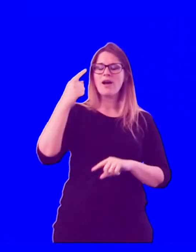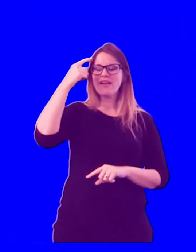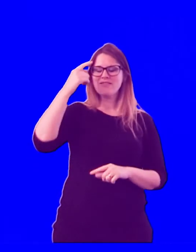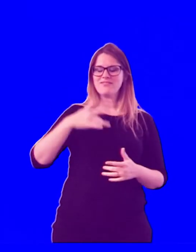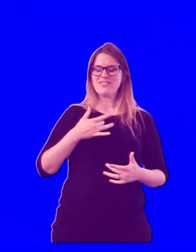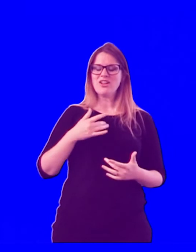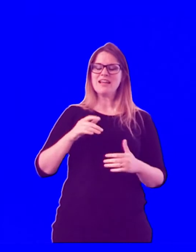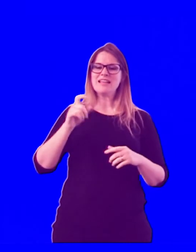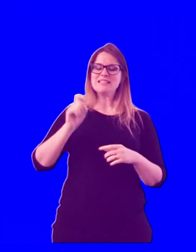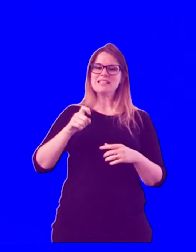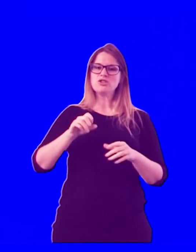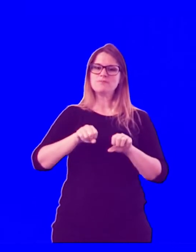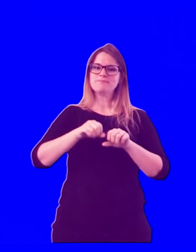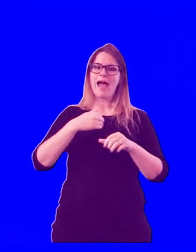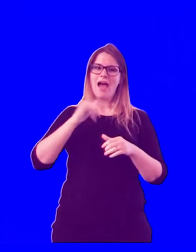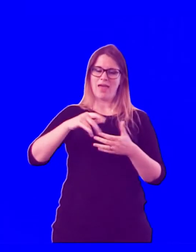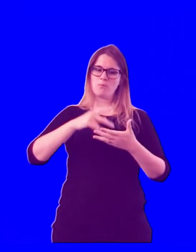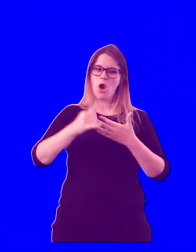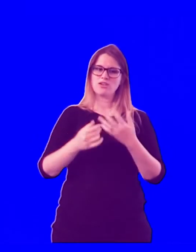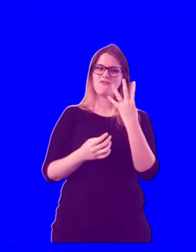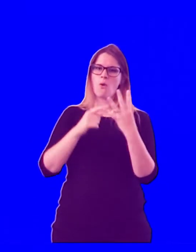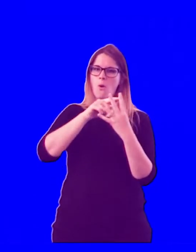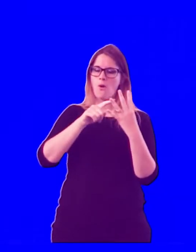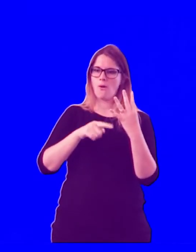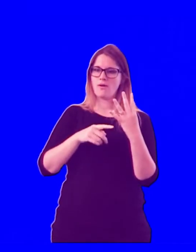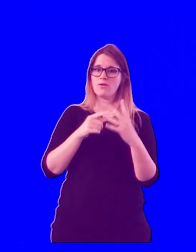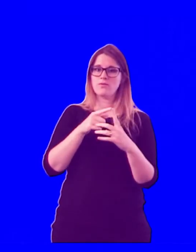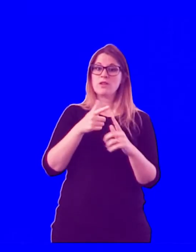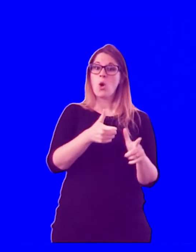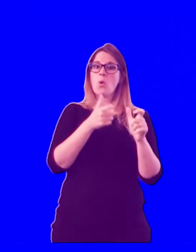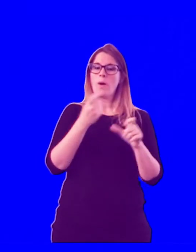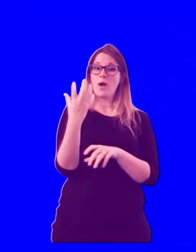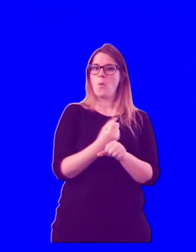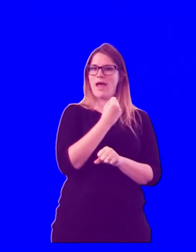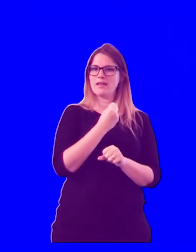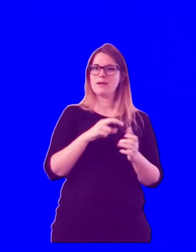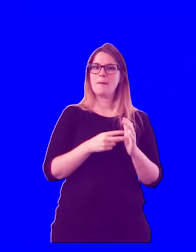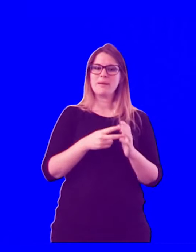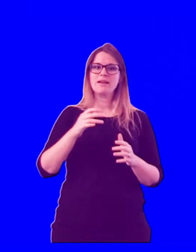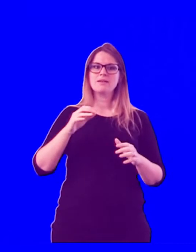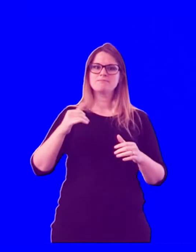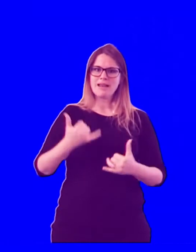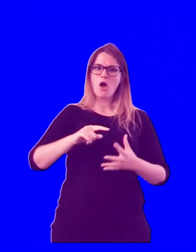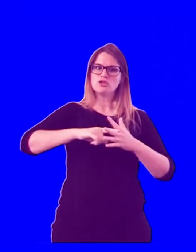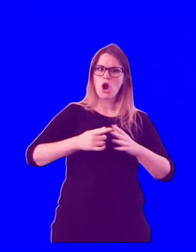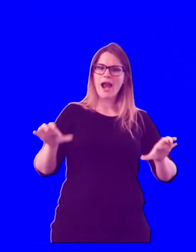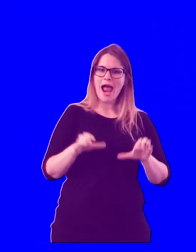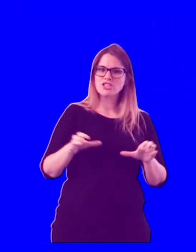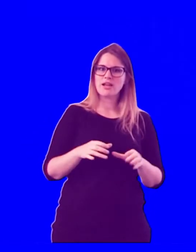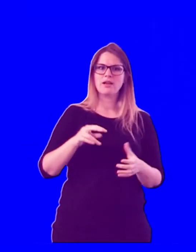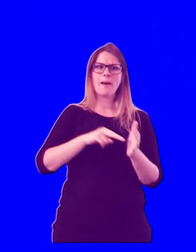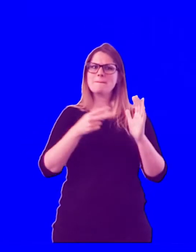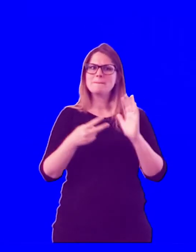to break the project into 4 major parts. The first part, quick wins, which is really about creating a call to action,